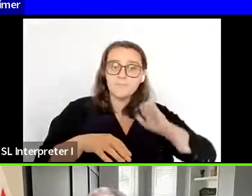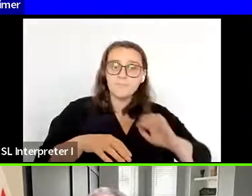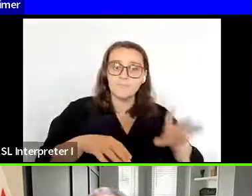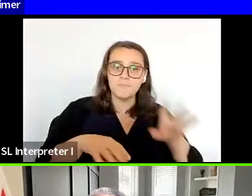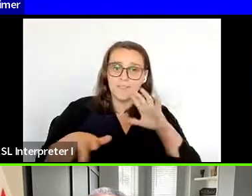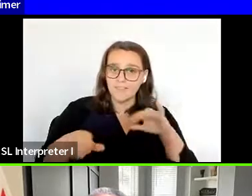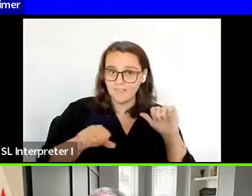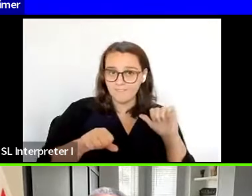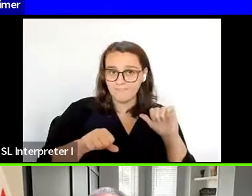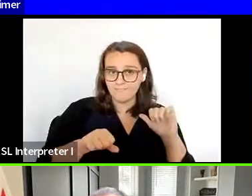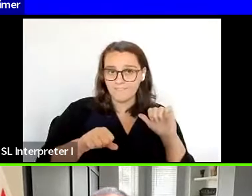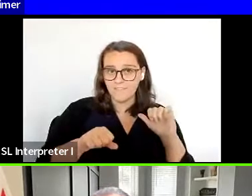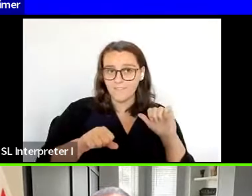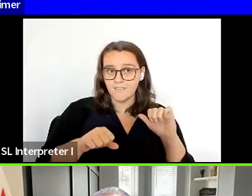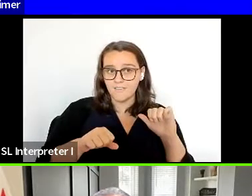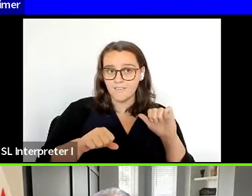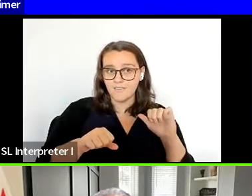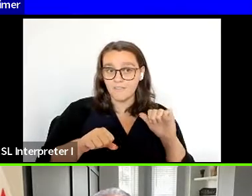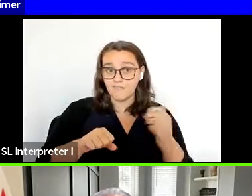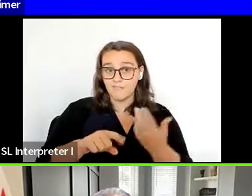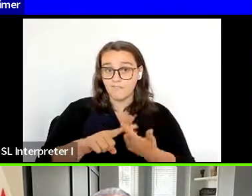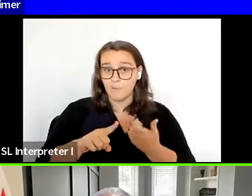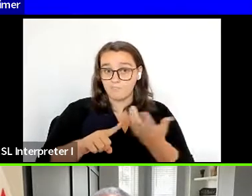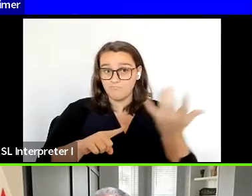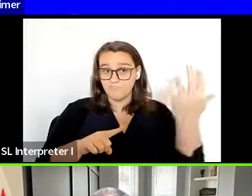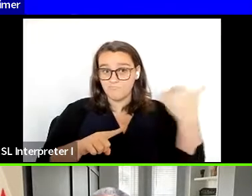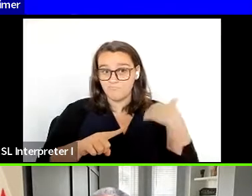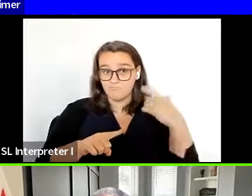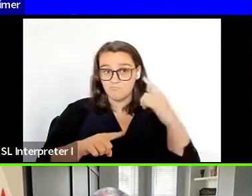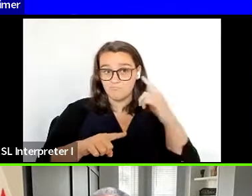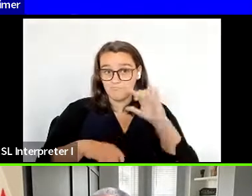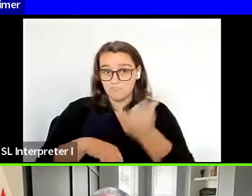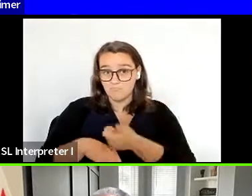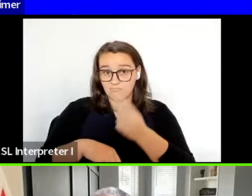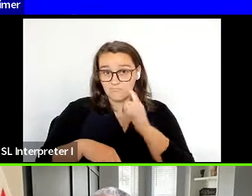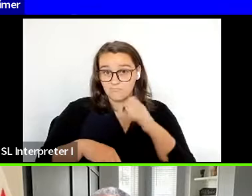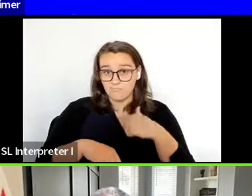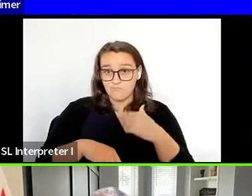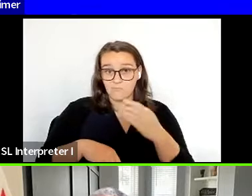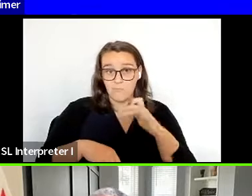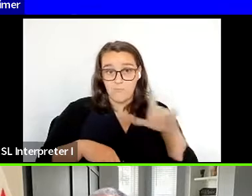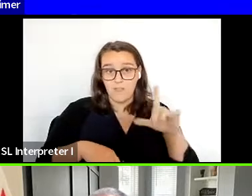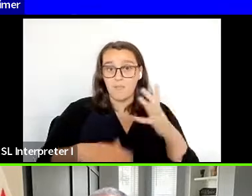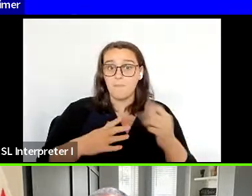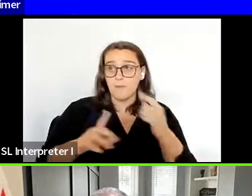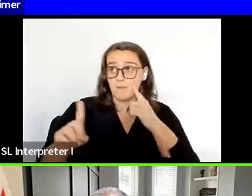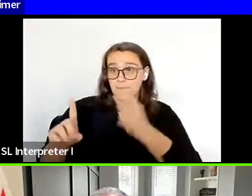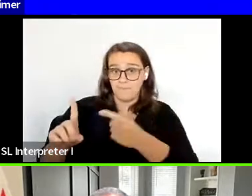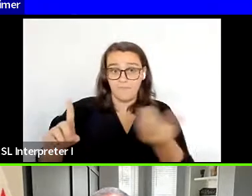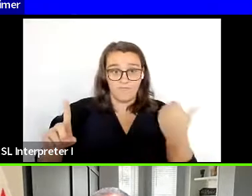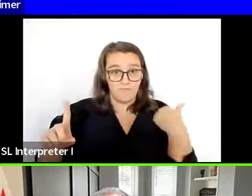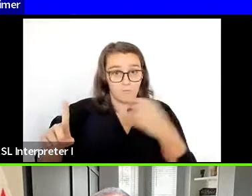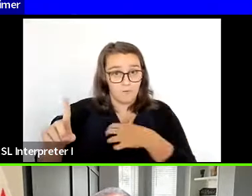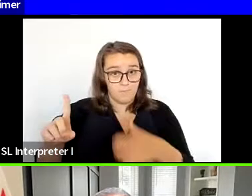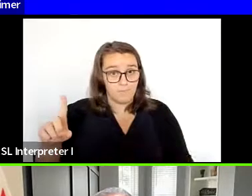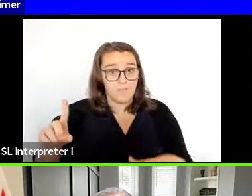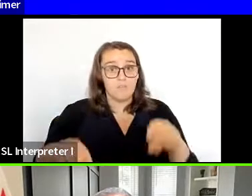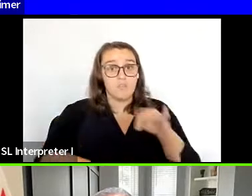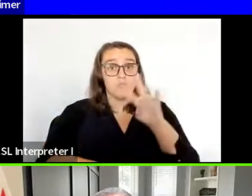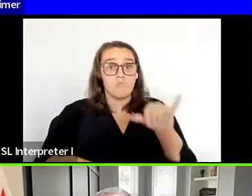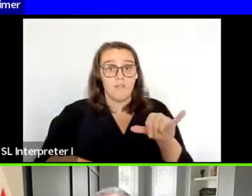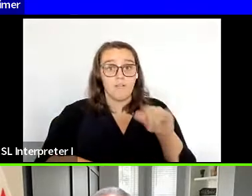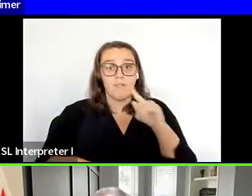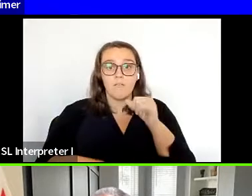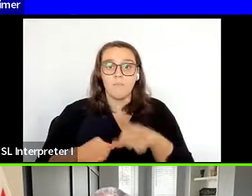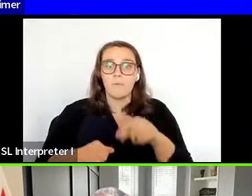was originally in the bill. And maybe then Mayor Gray might recall that we expanded it from the original bill from